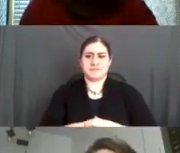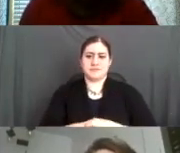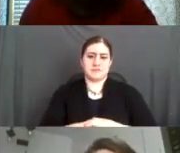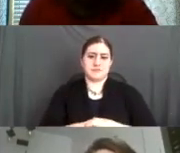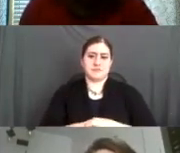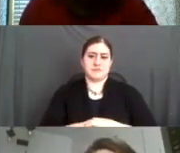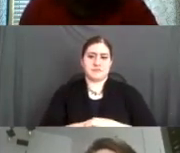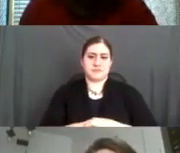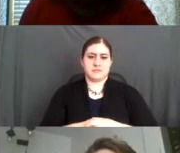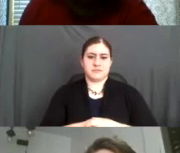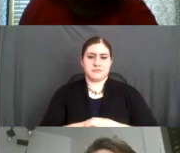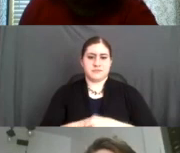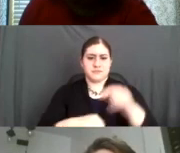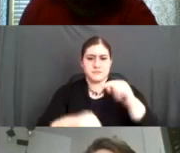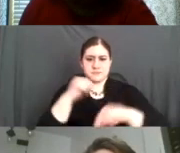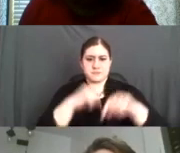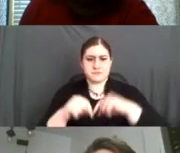All right, let's get back over here.